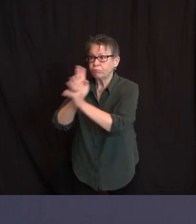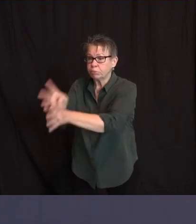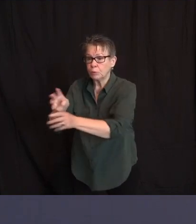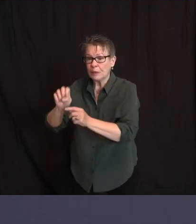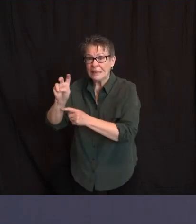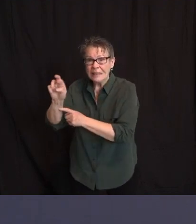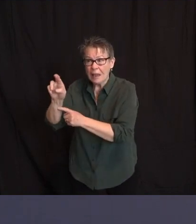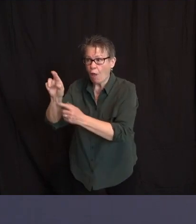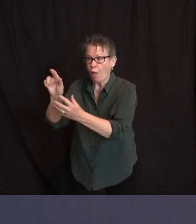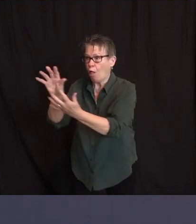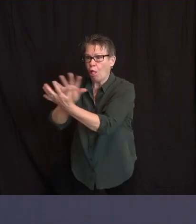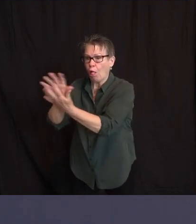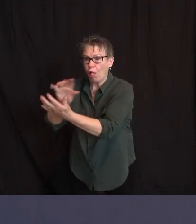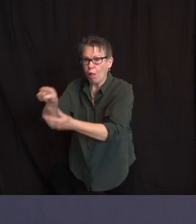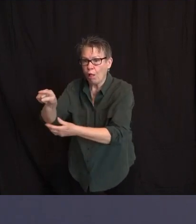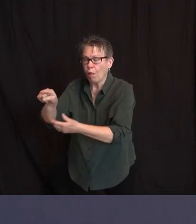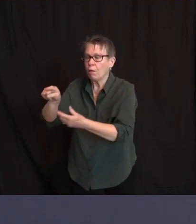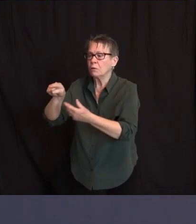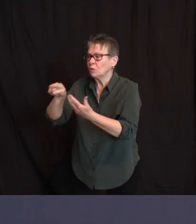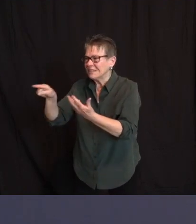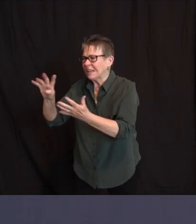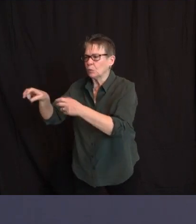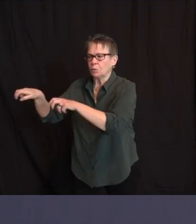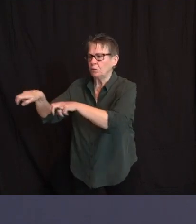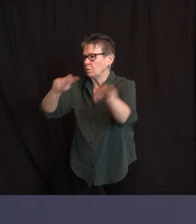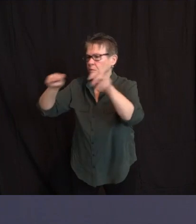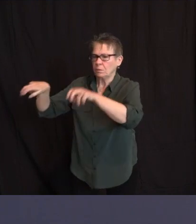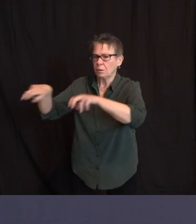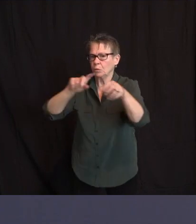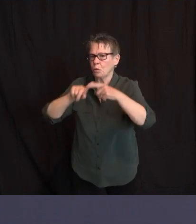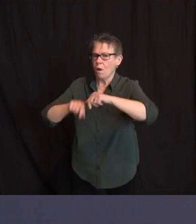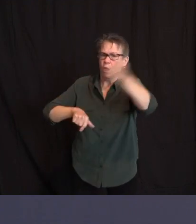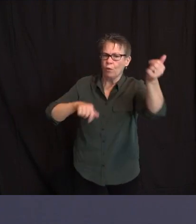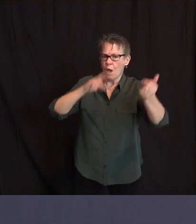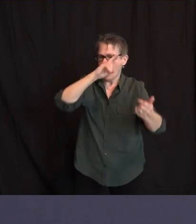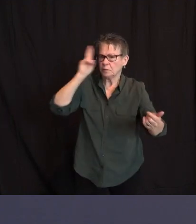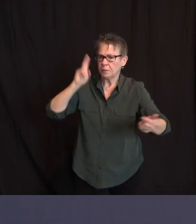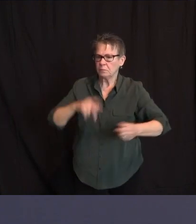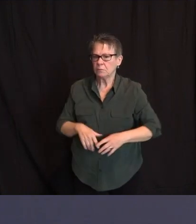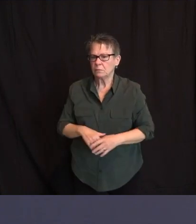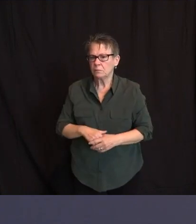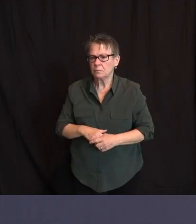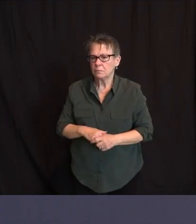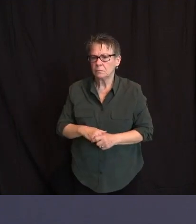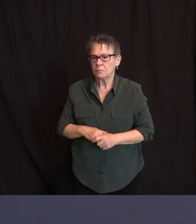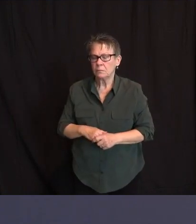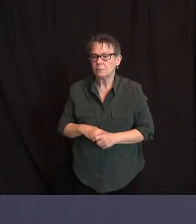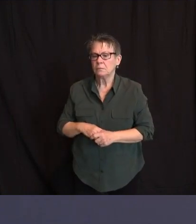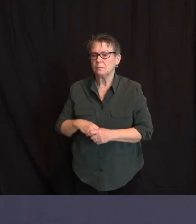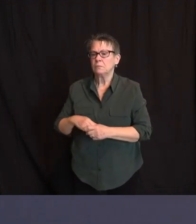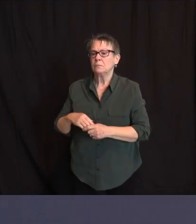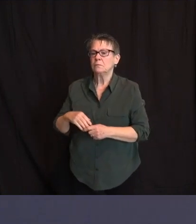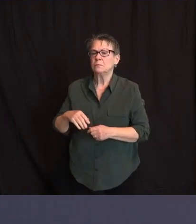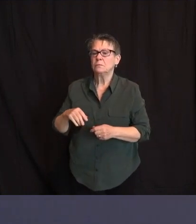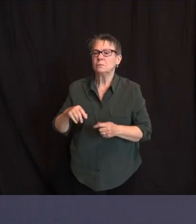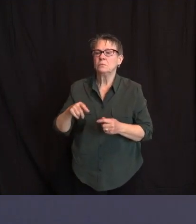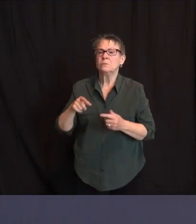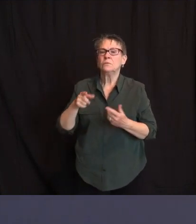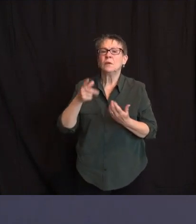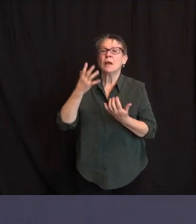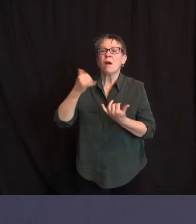aside, they're going on divert primarily because of workforce issues, staffing issues. And we really do need